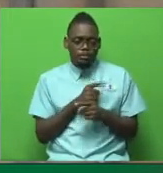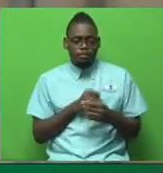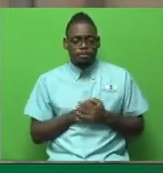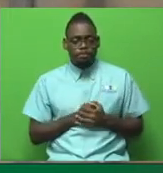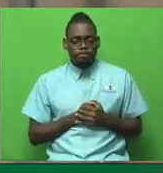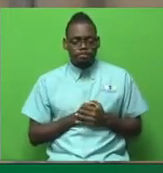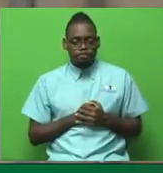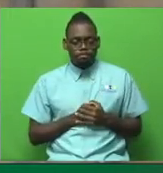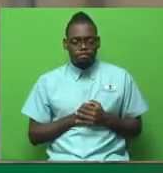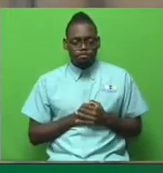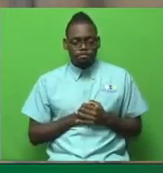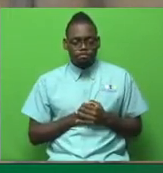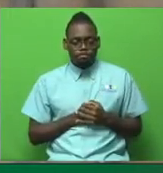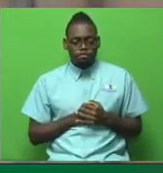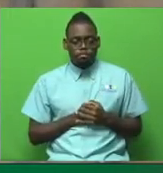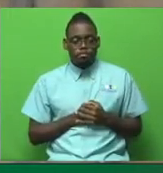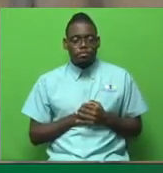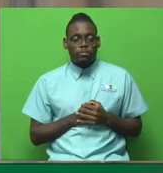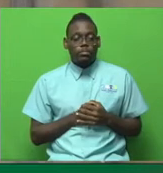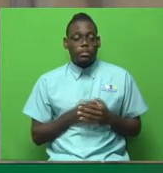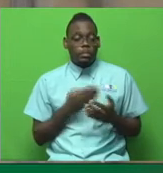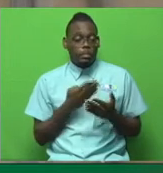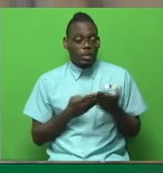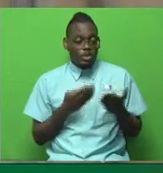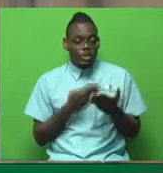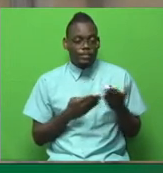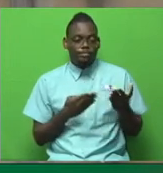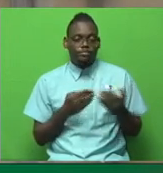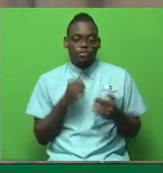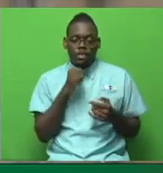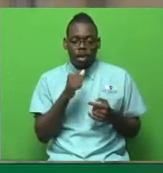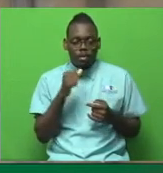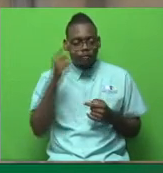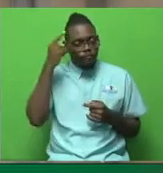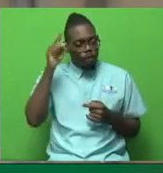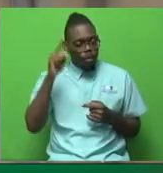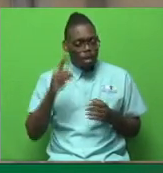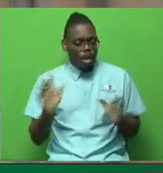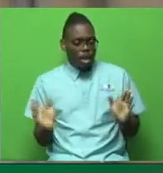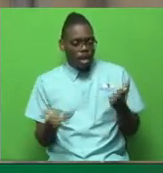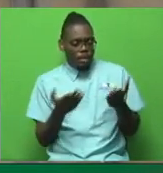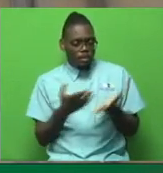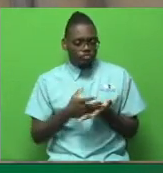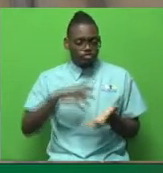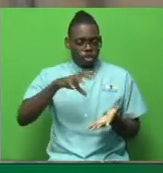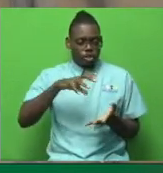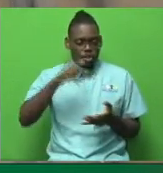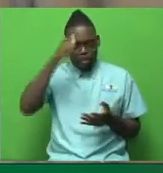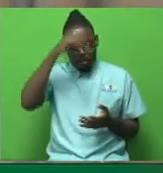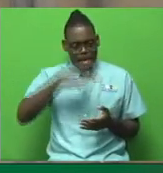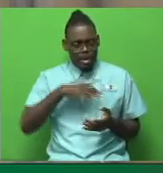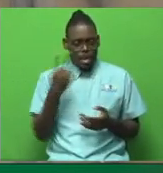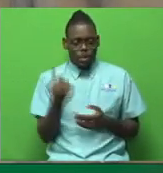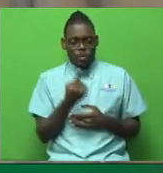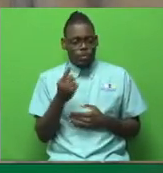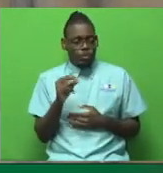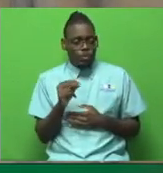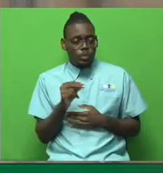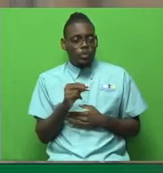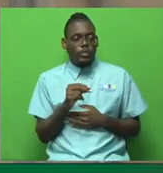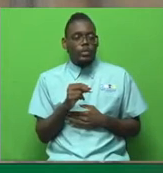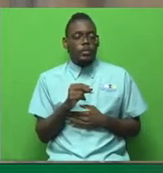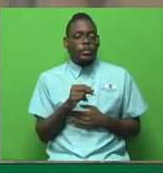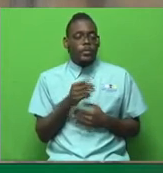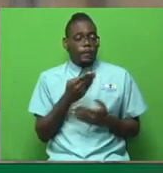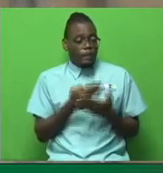to Richmond's budget as The Honorable leader of the opposition would have you believe we stand for everyone